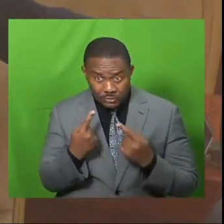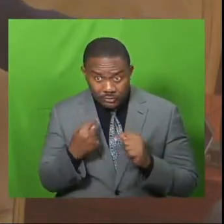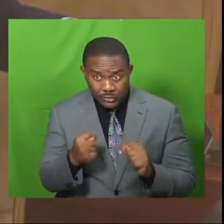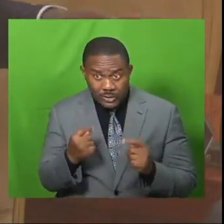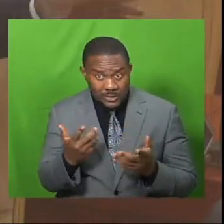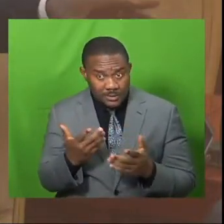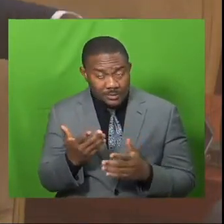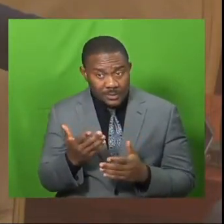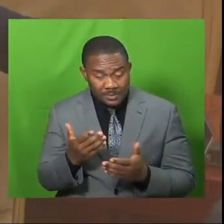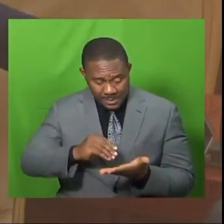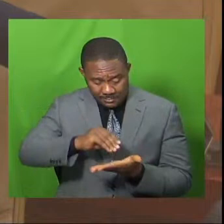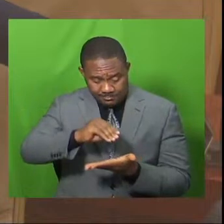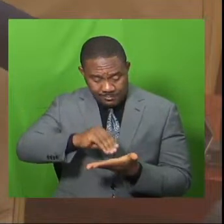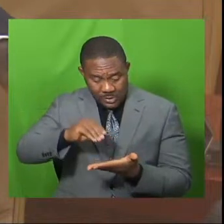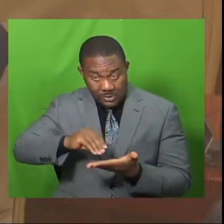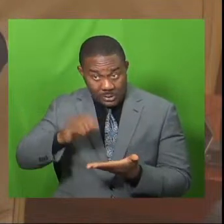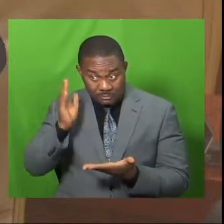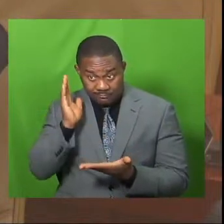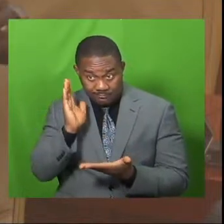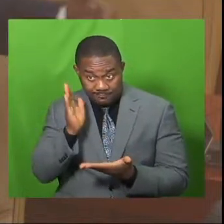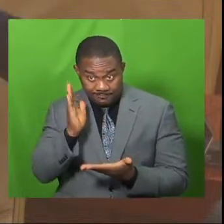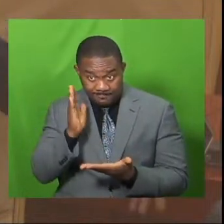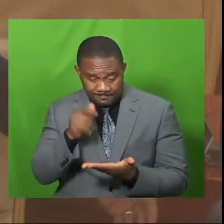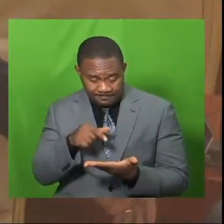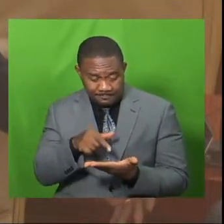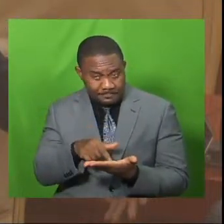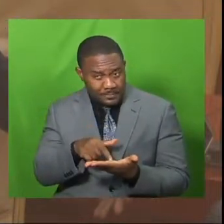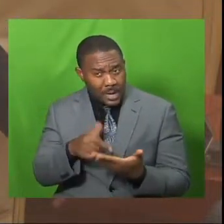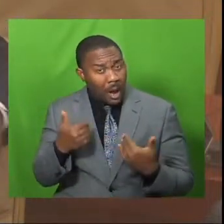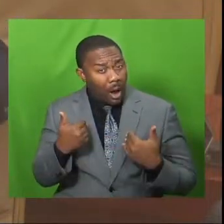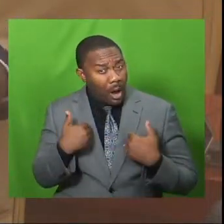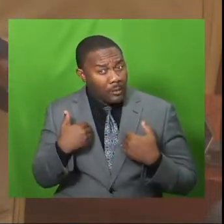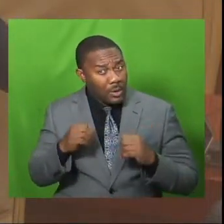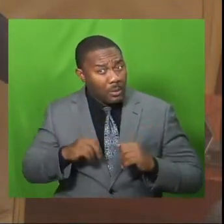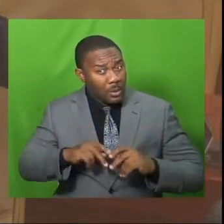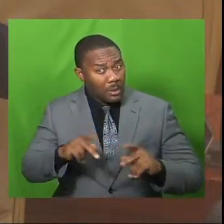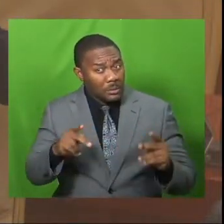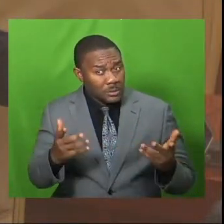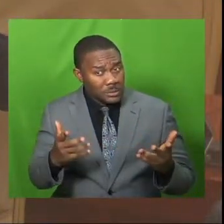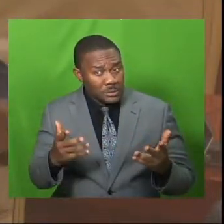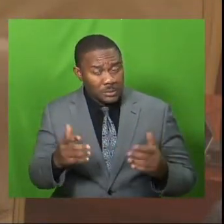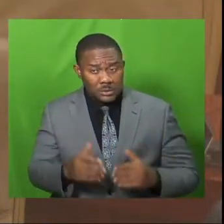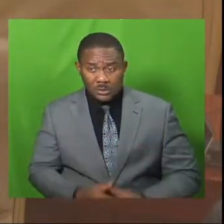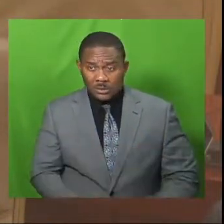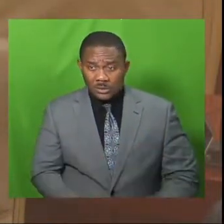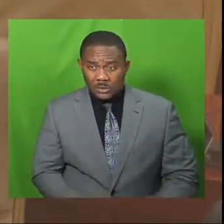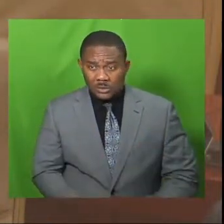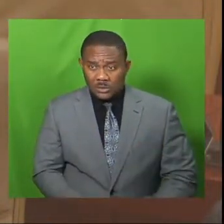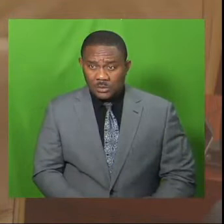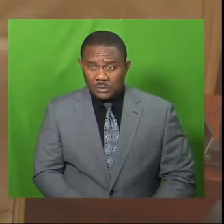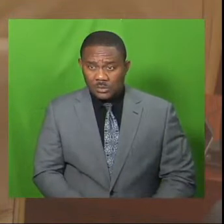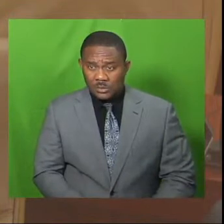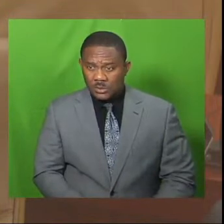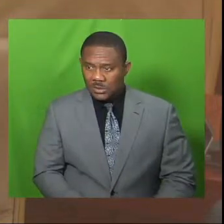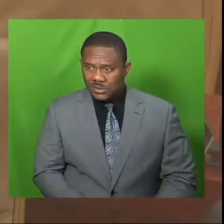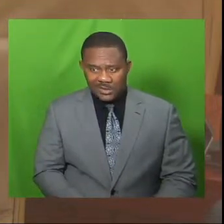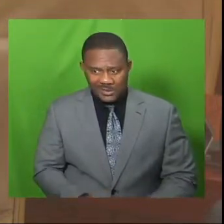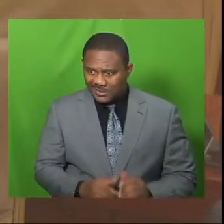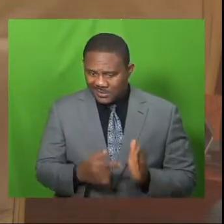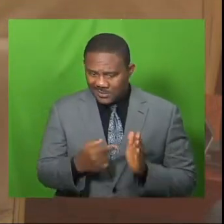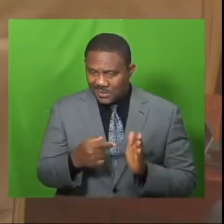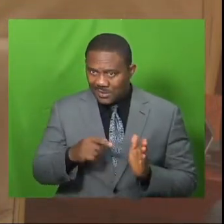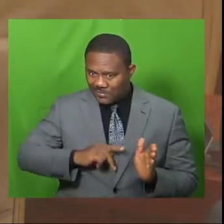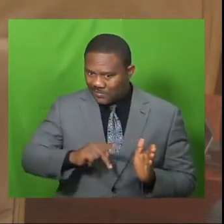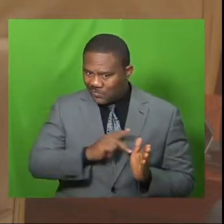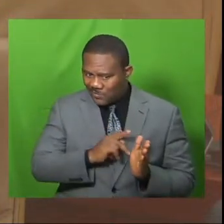table my written submission, although I've had an opportunity to do so with advocate, is not known to our rules. And I agree